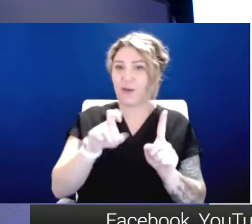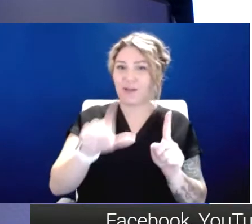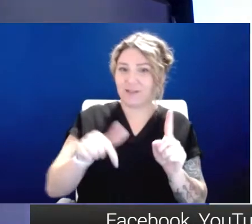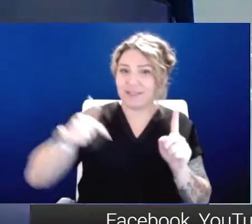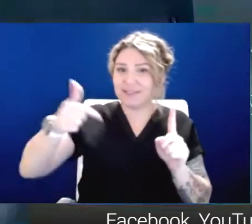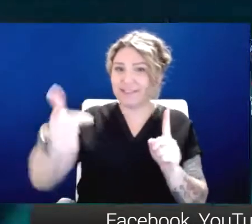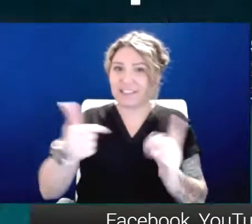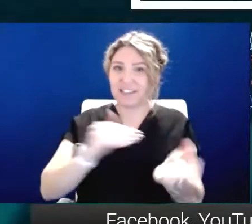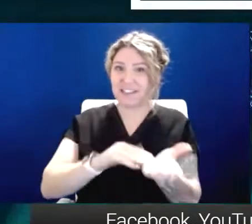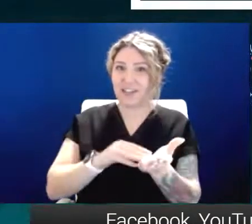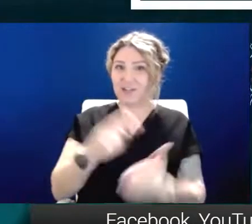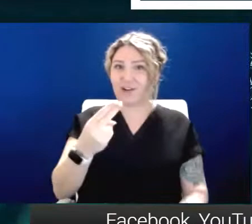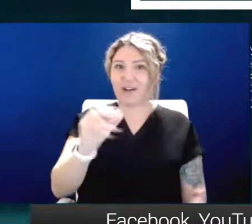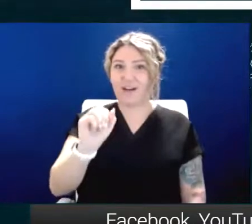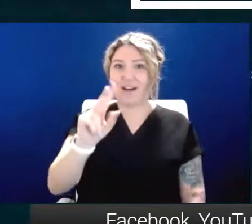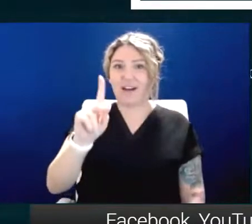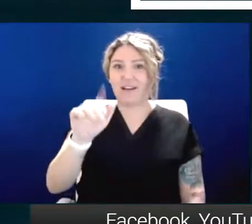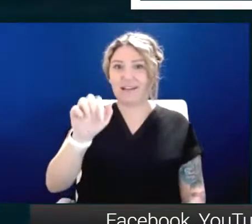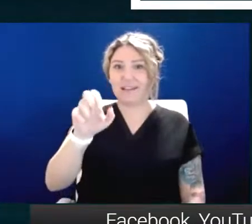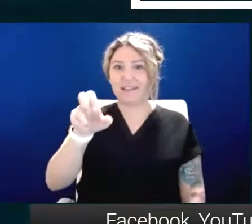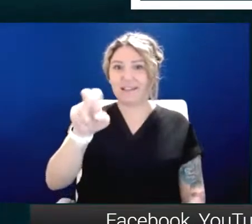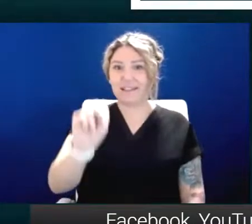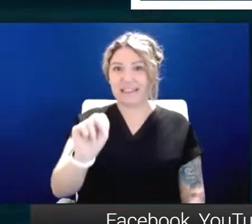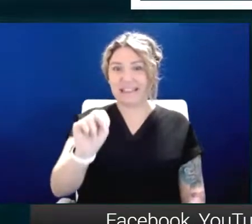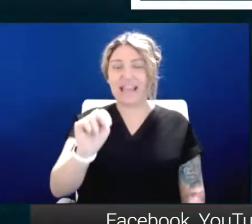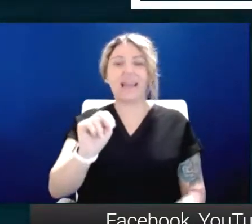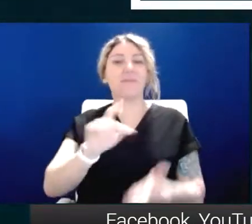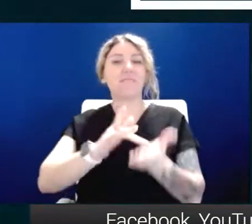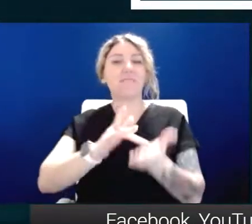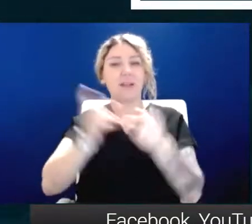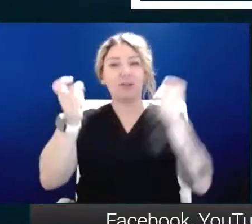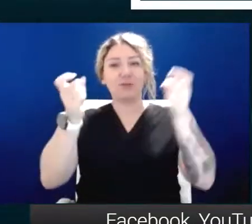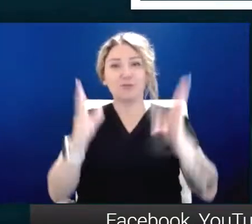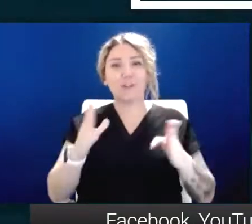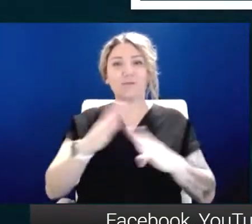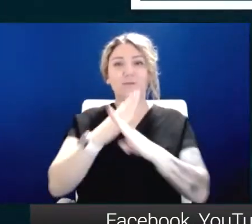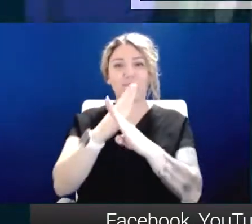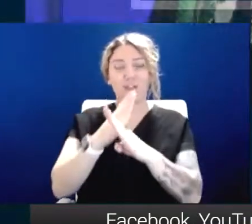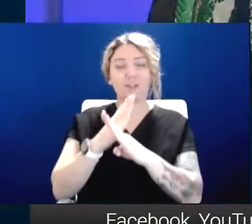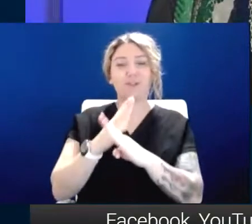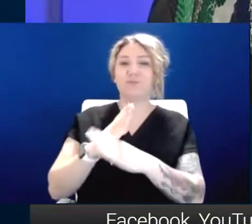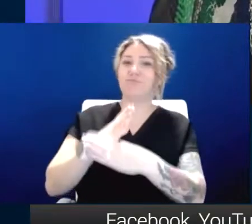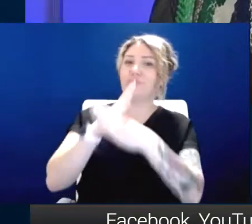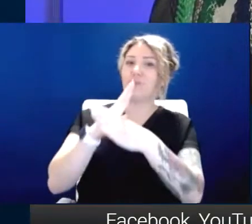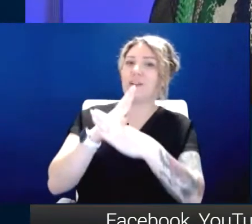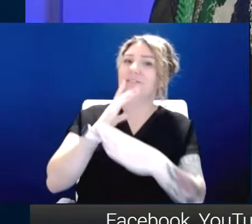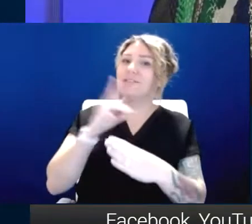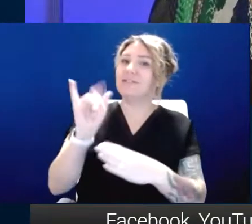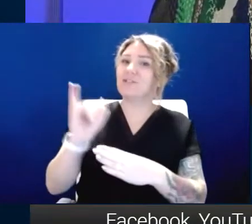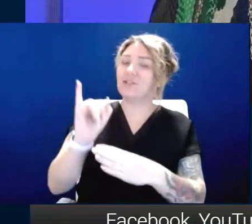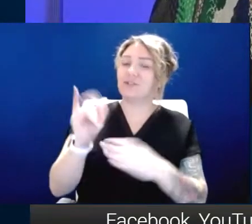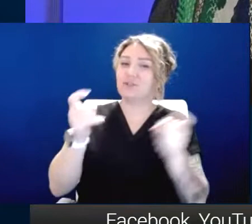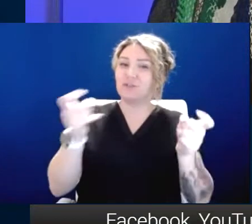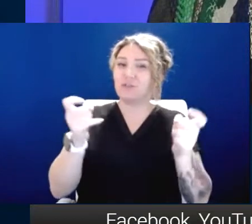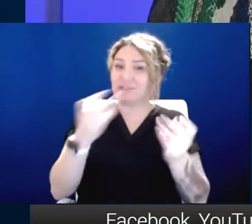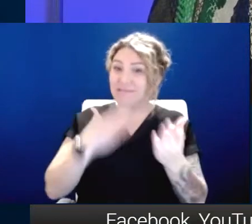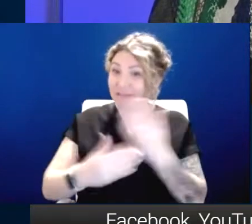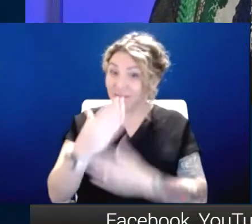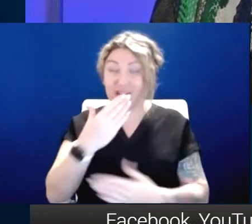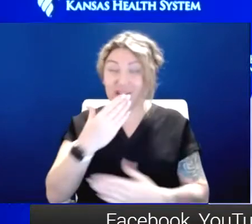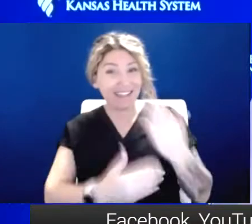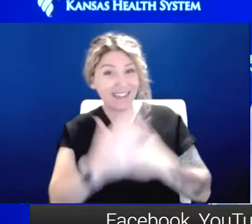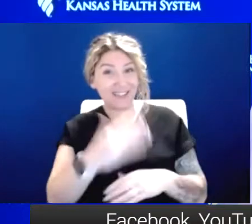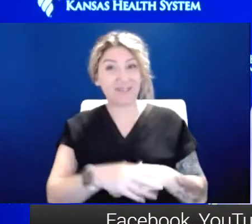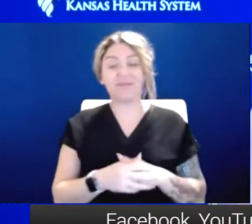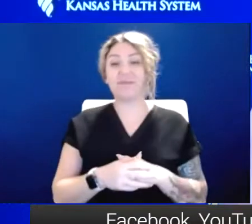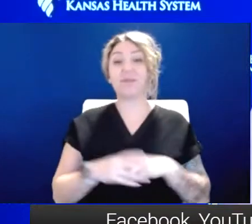Dana Hawkinson. He's our Medical Director of Infection Prevention and Control with our COVID count. Good morning to you. Yeah, hi. Hi. How's it going? Good. Good. Right